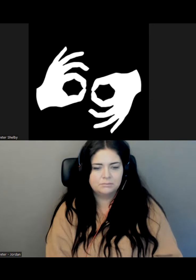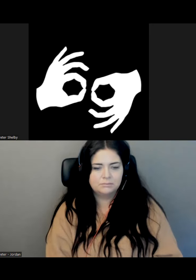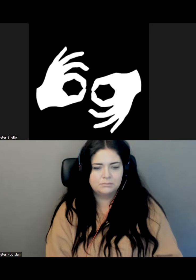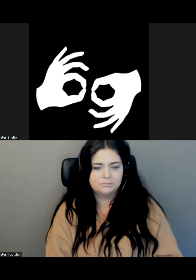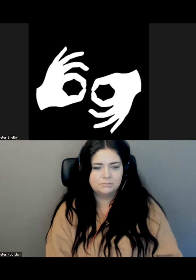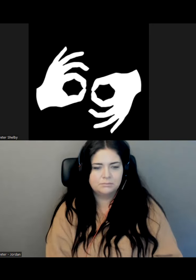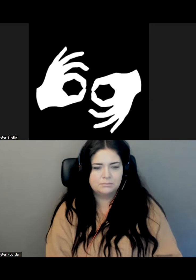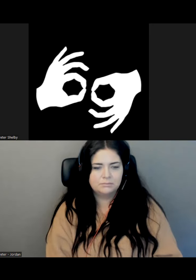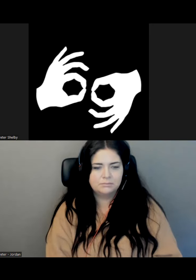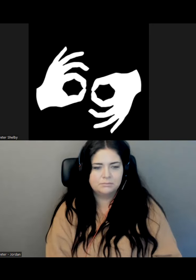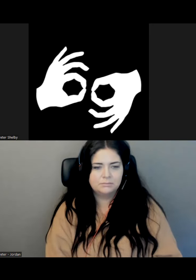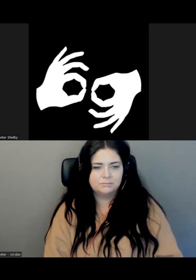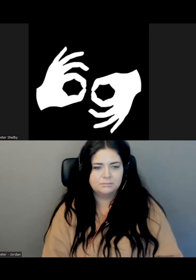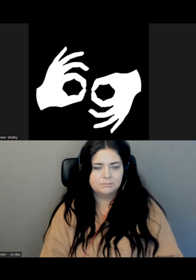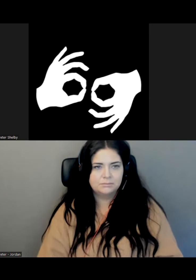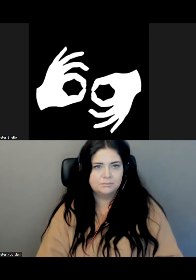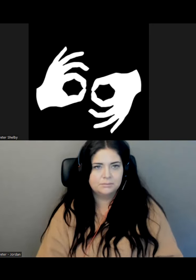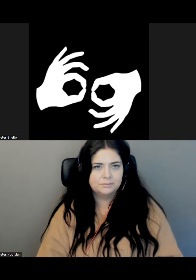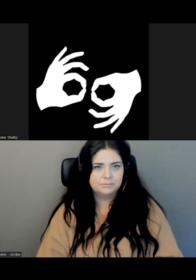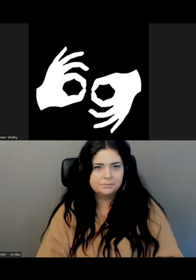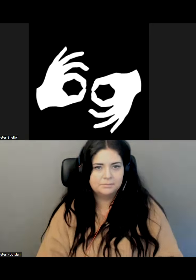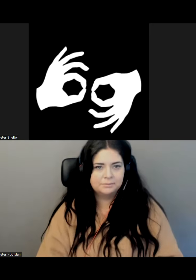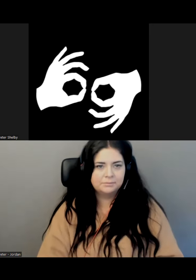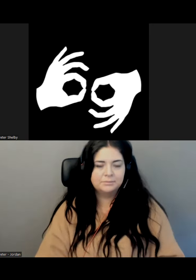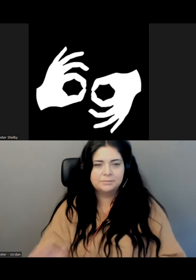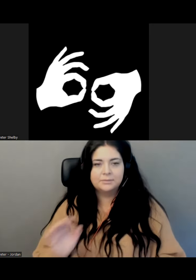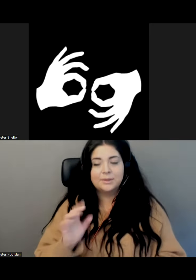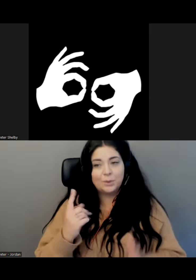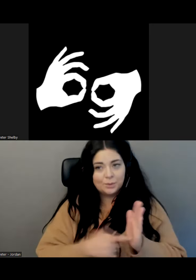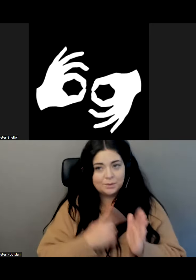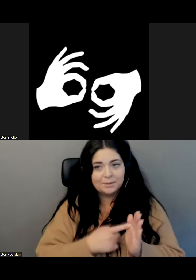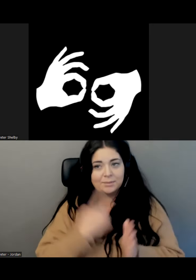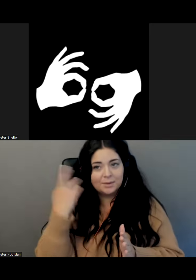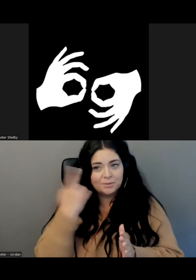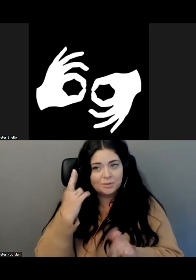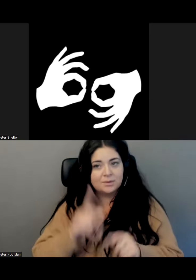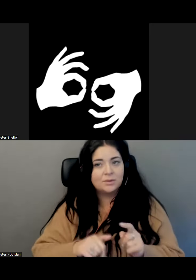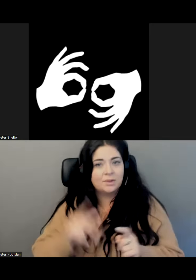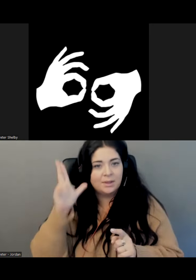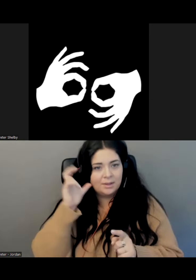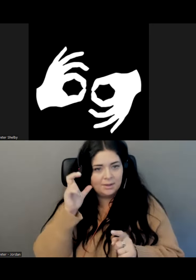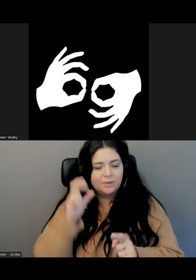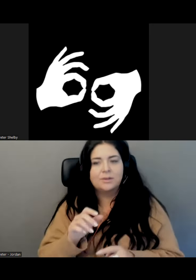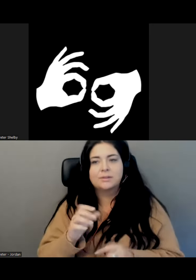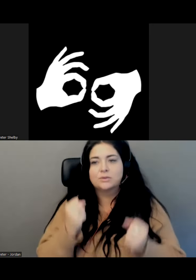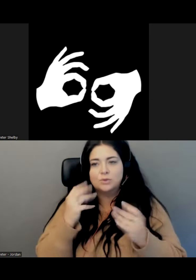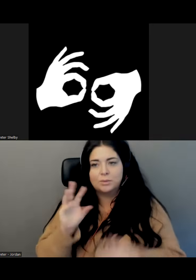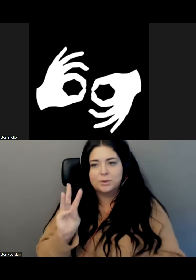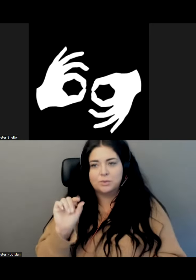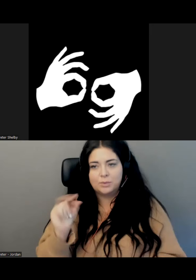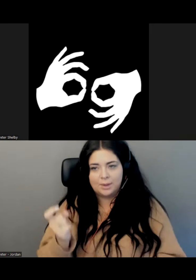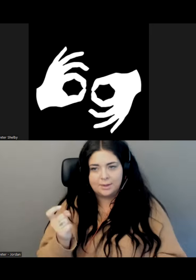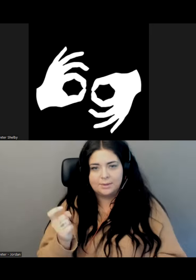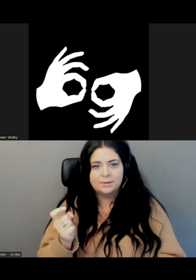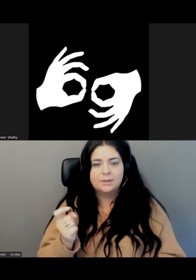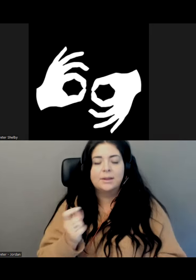Sometimes you might need some other types of treatments, like medical or surgical intervention. If